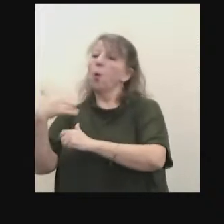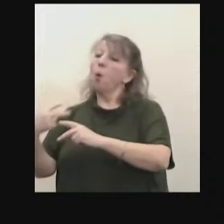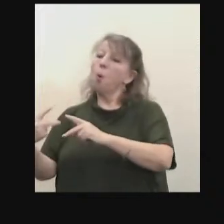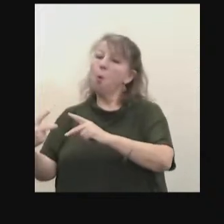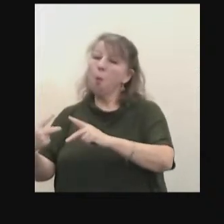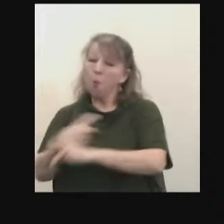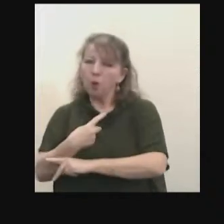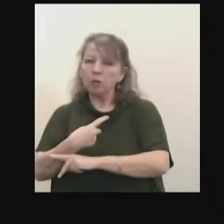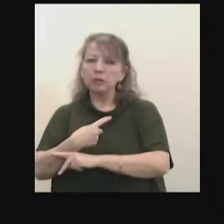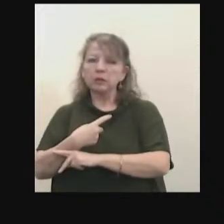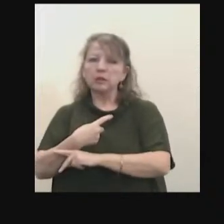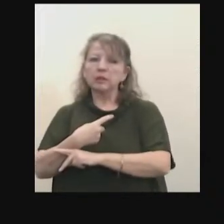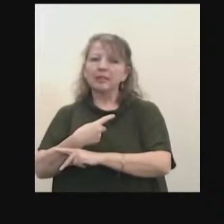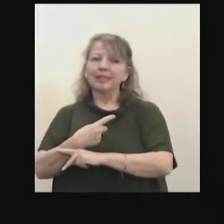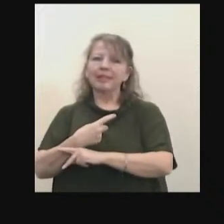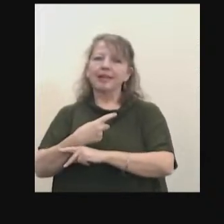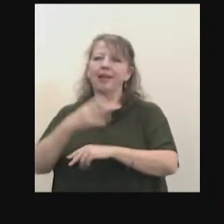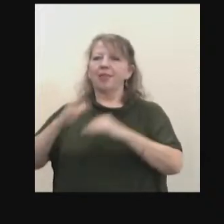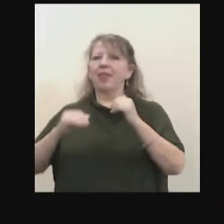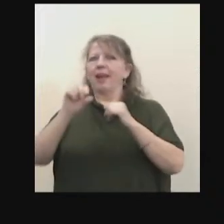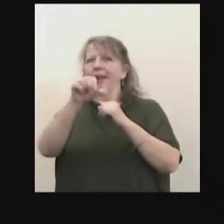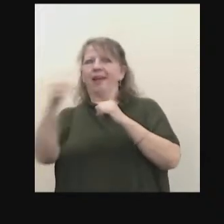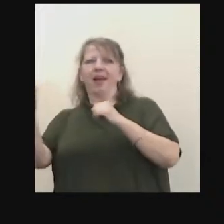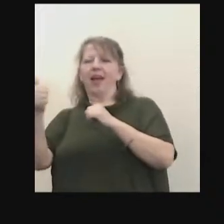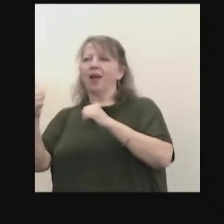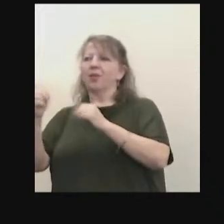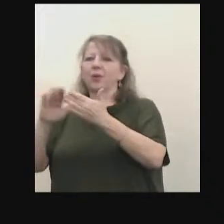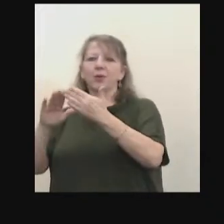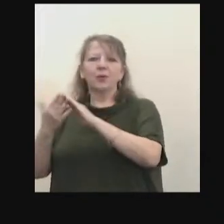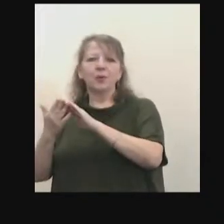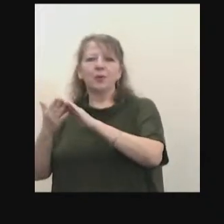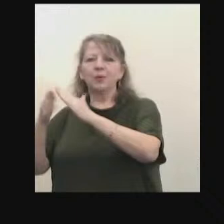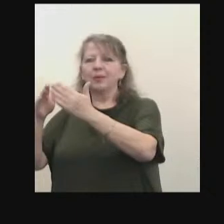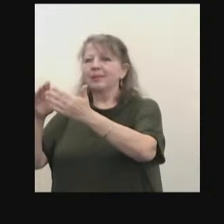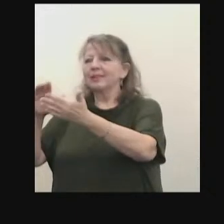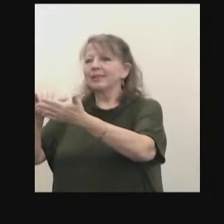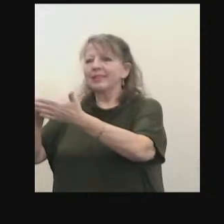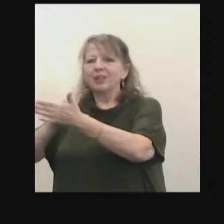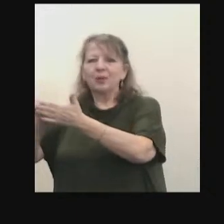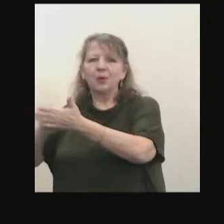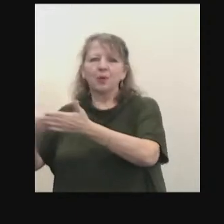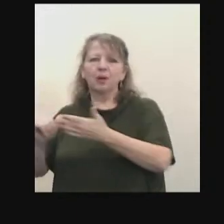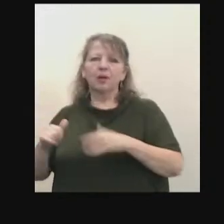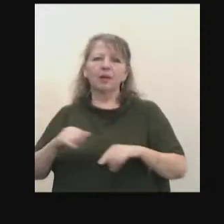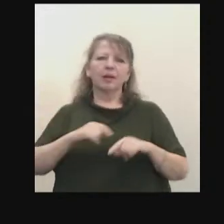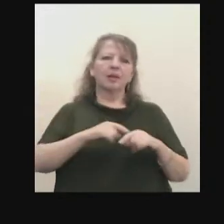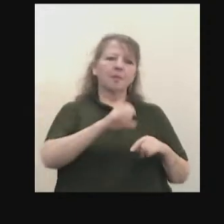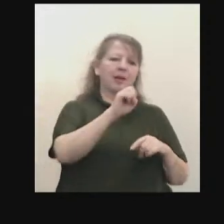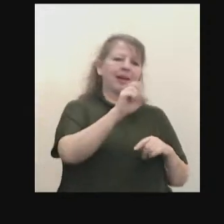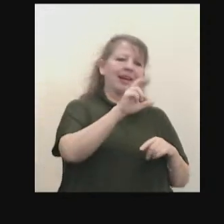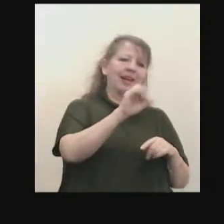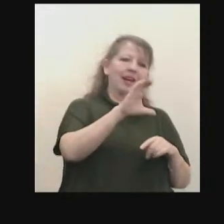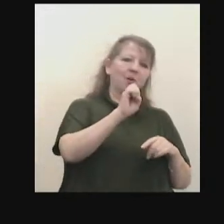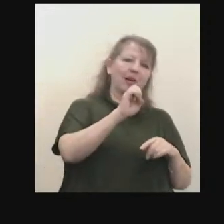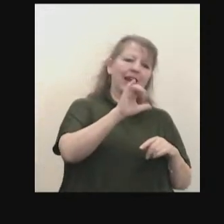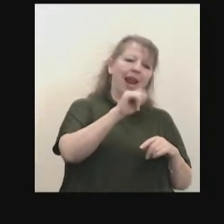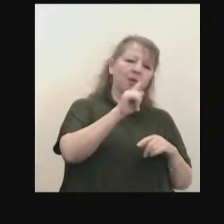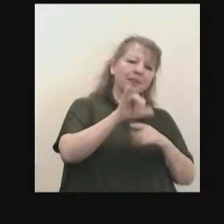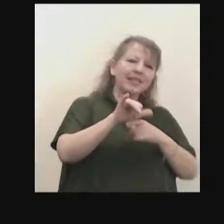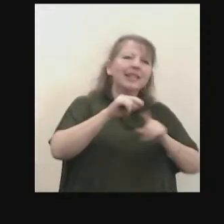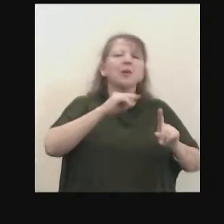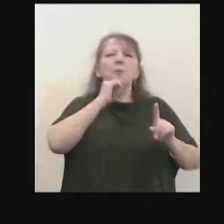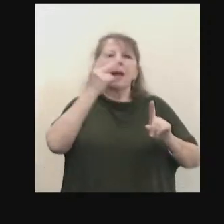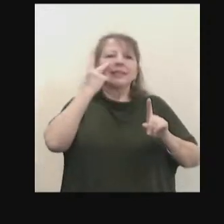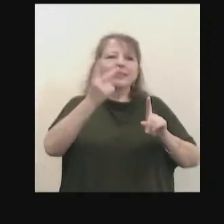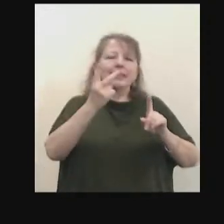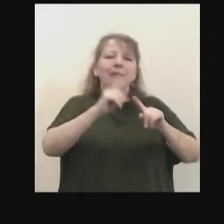York, though we're not really that different in Erie County year to year. But we see a tremendous problem, of course, with full hospitals